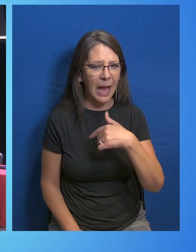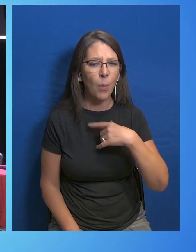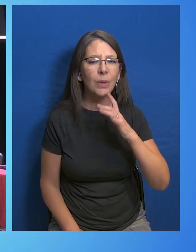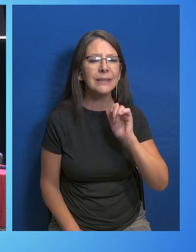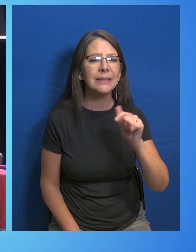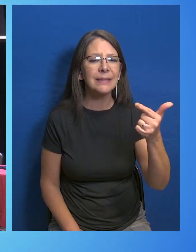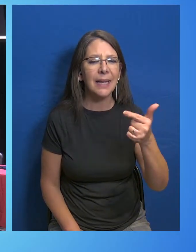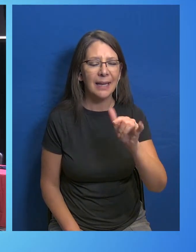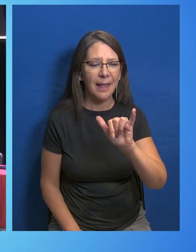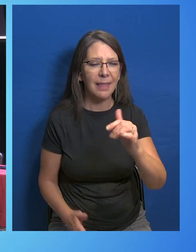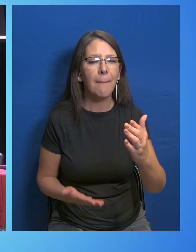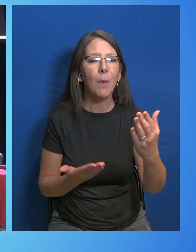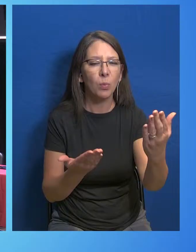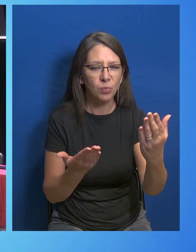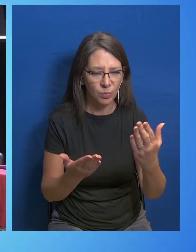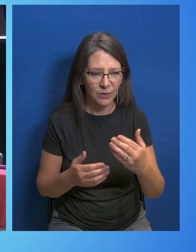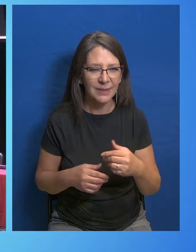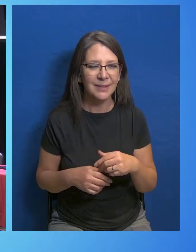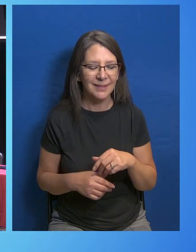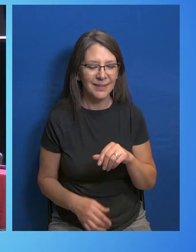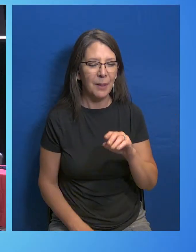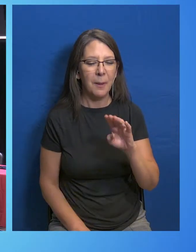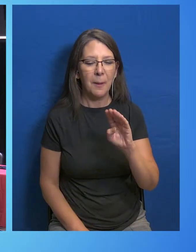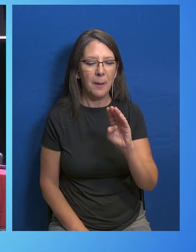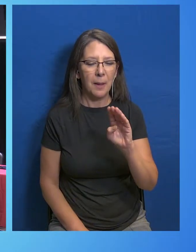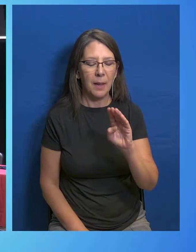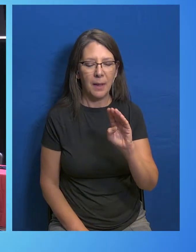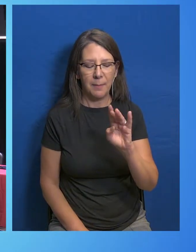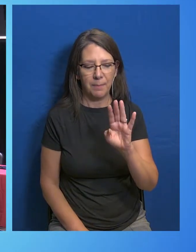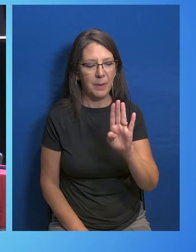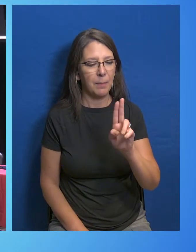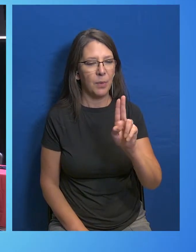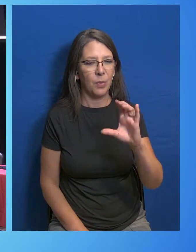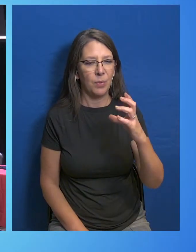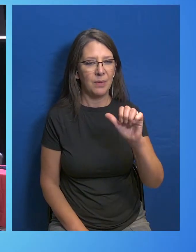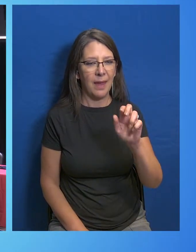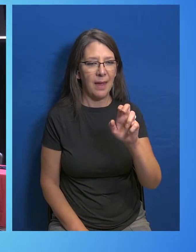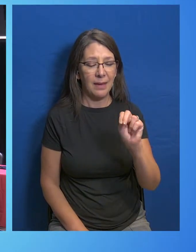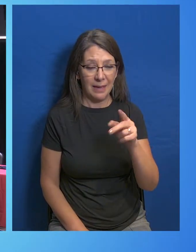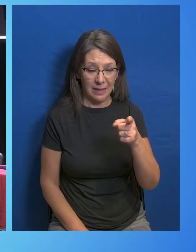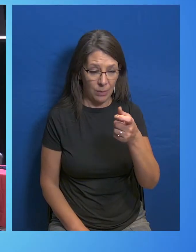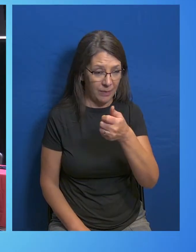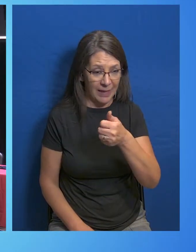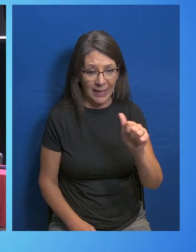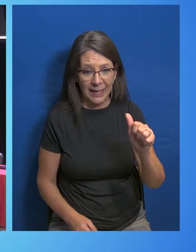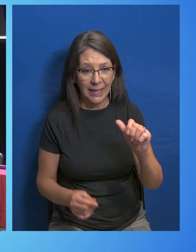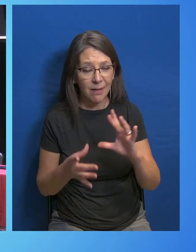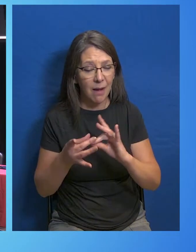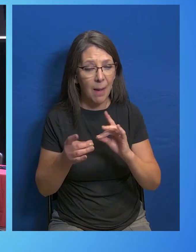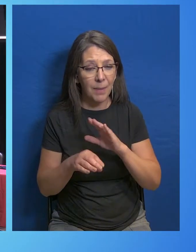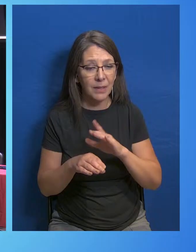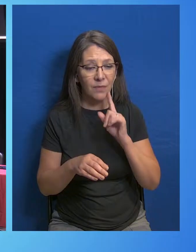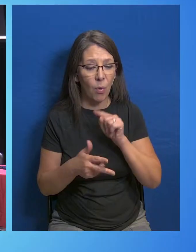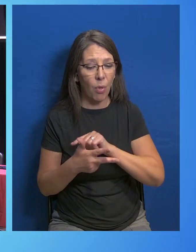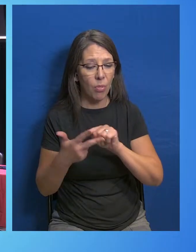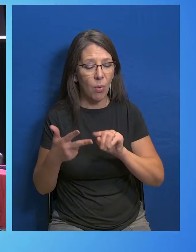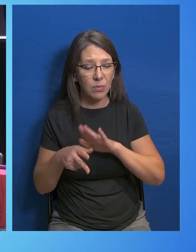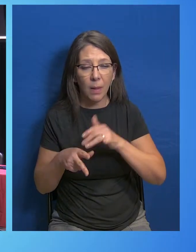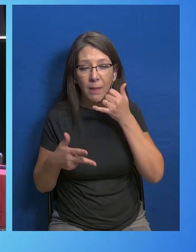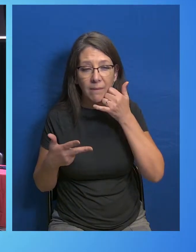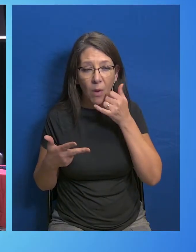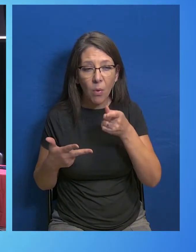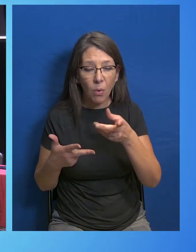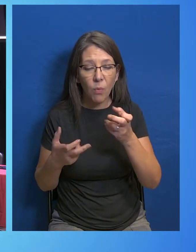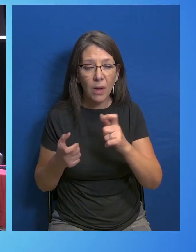Board members on the phone, do you have any comments, input, or would you like to move forward with voting on this?